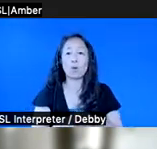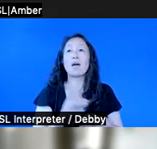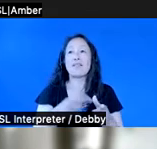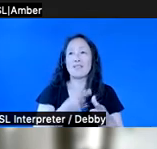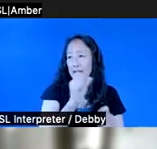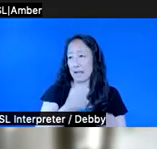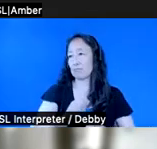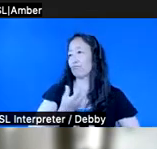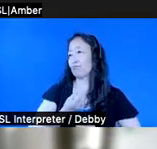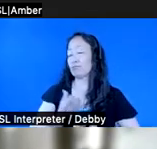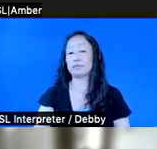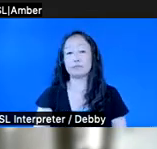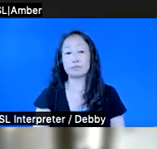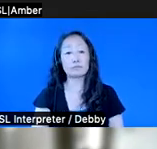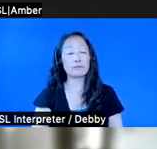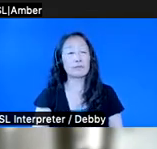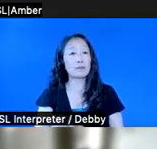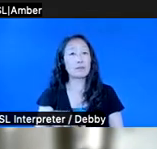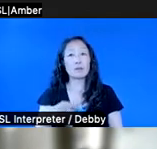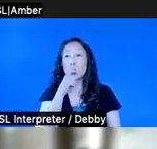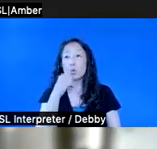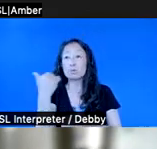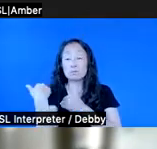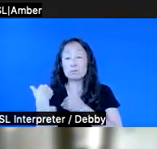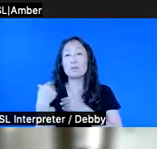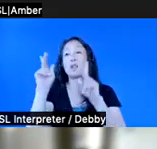the person who caused violence.